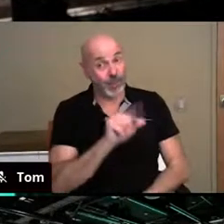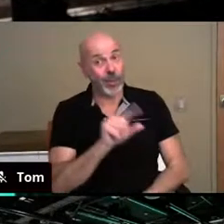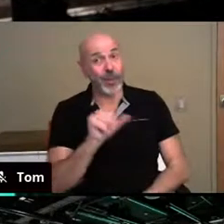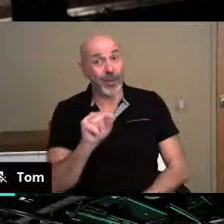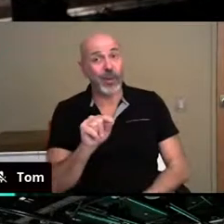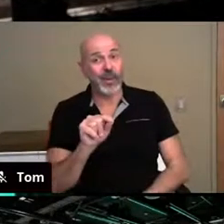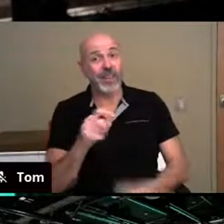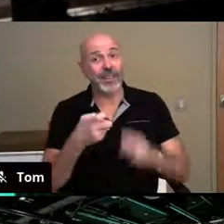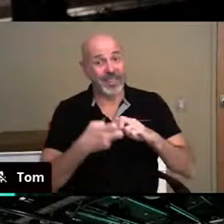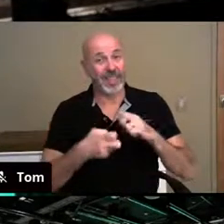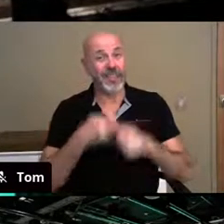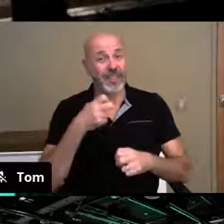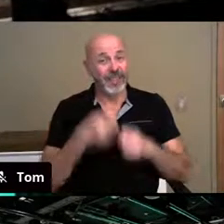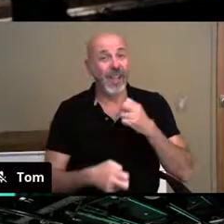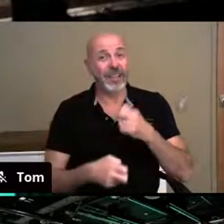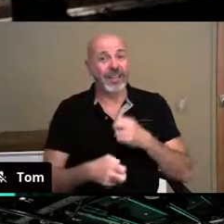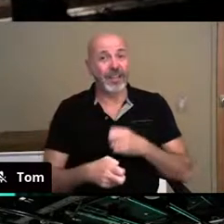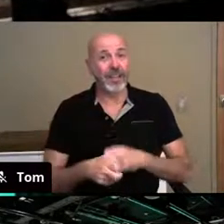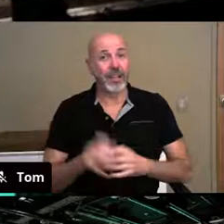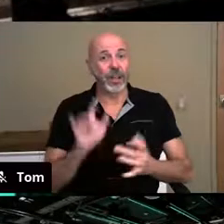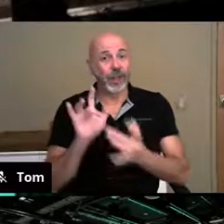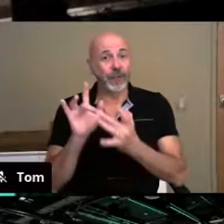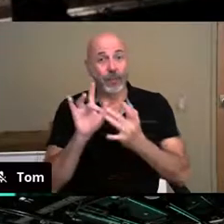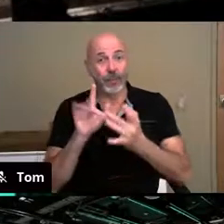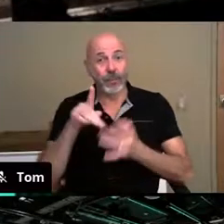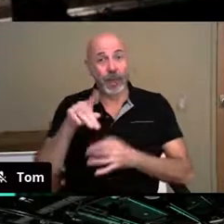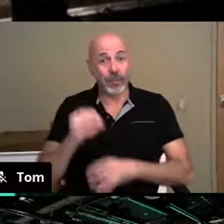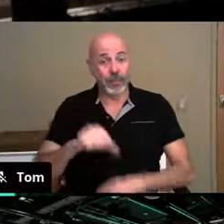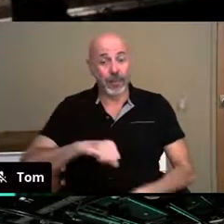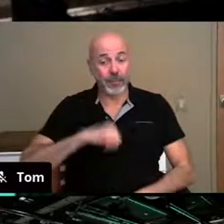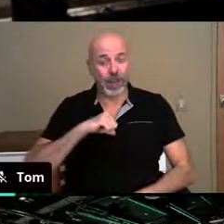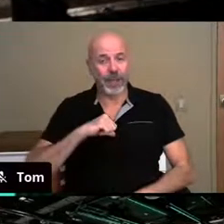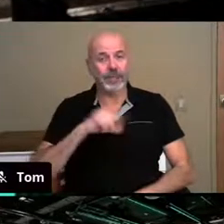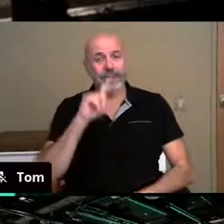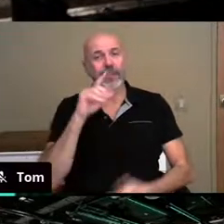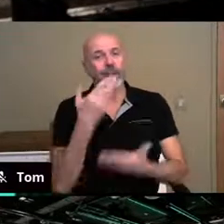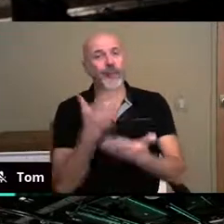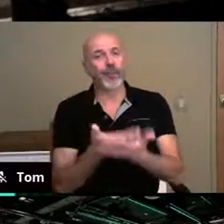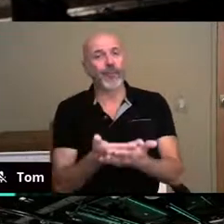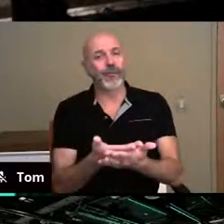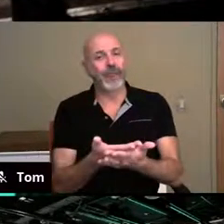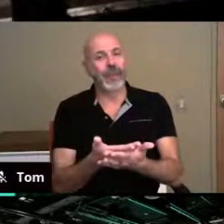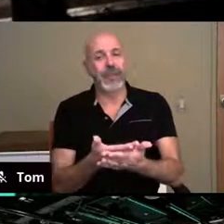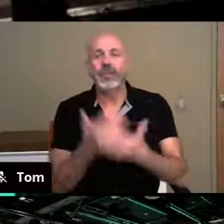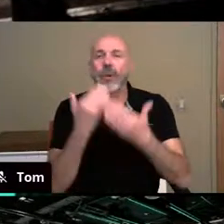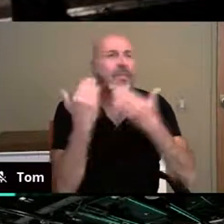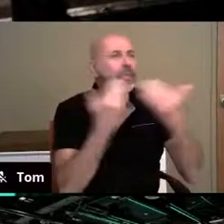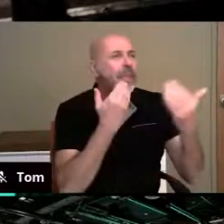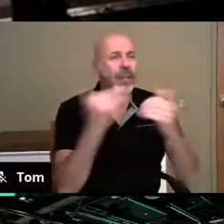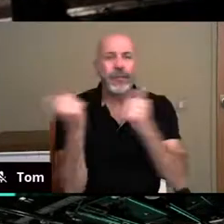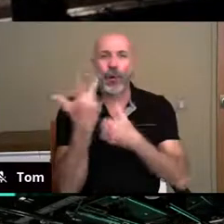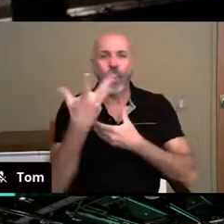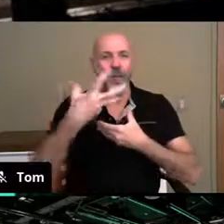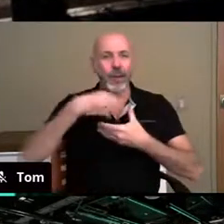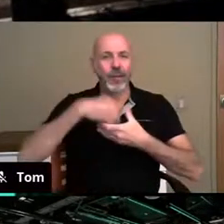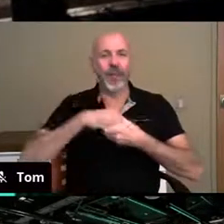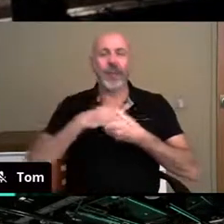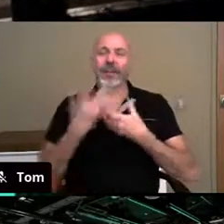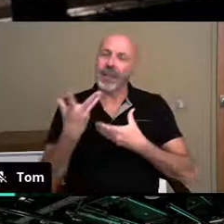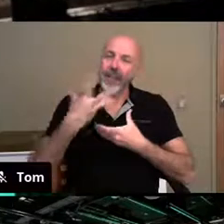in this virtual Palm Springs Pride really proves that. So thank you all for participating and being